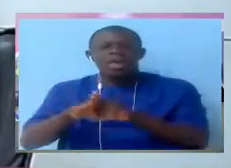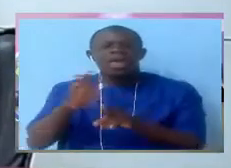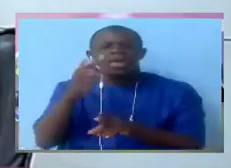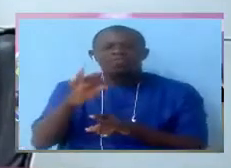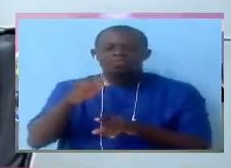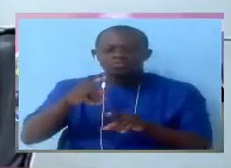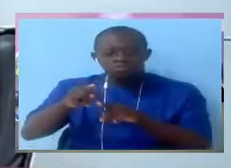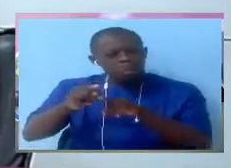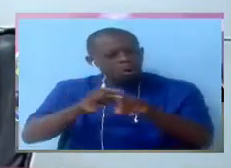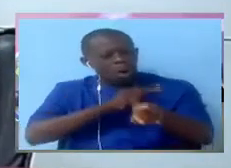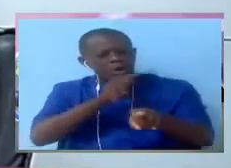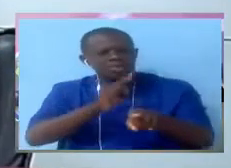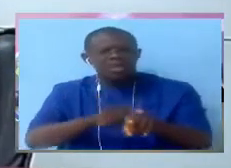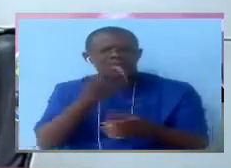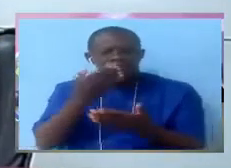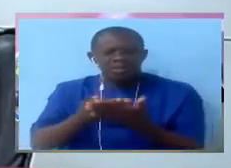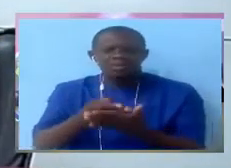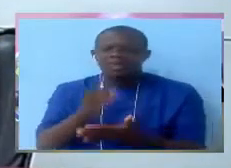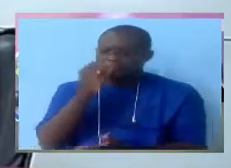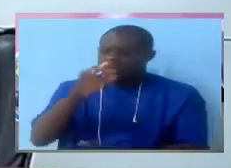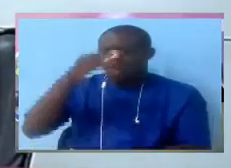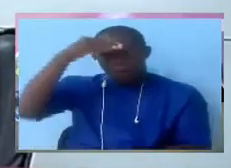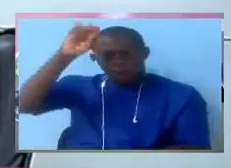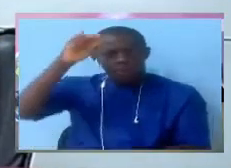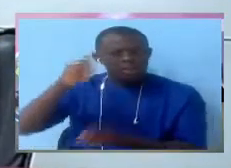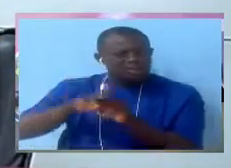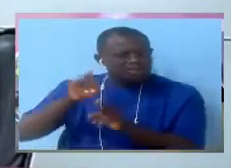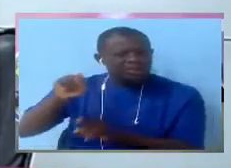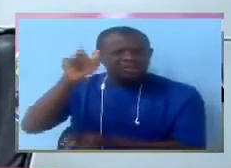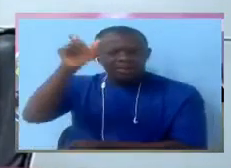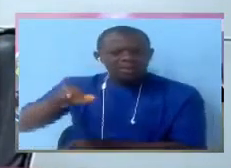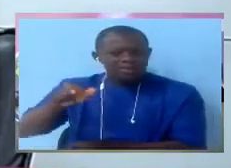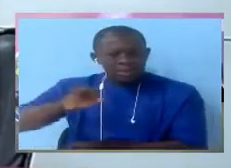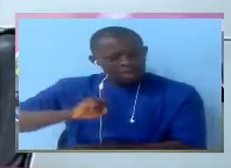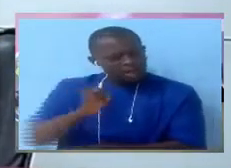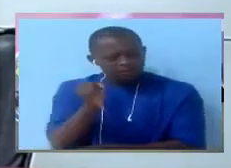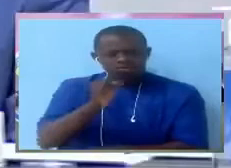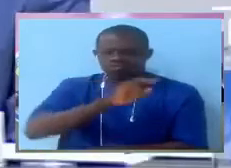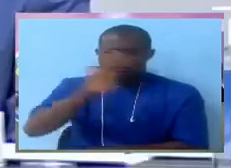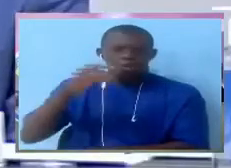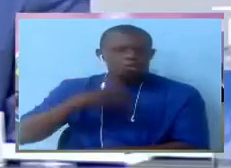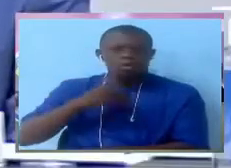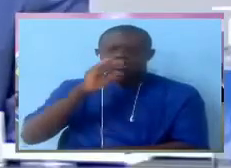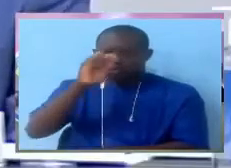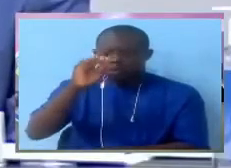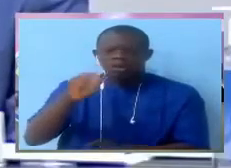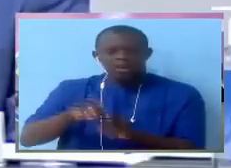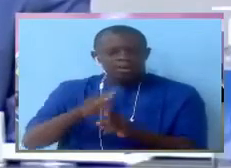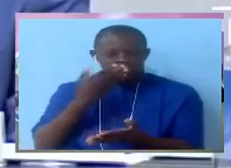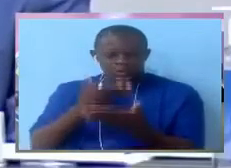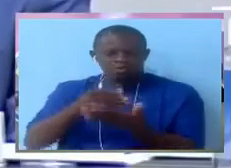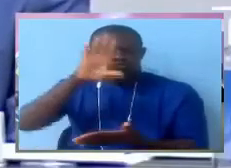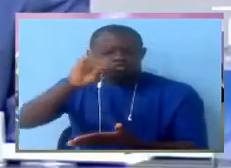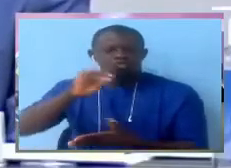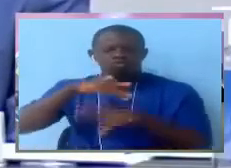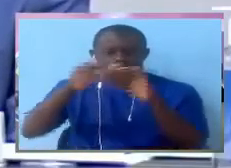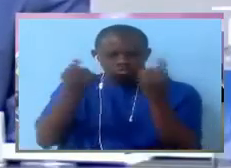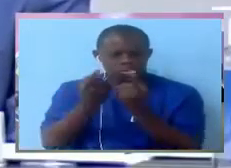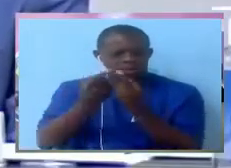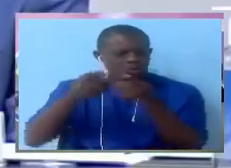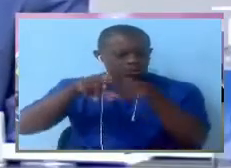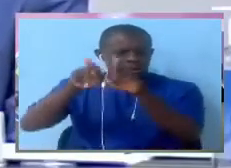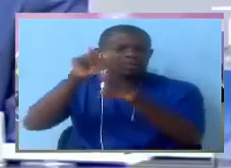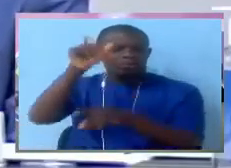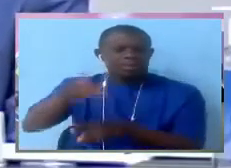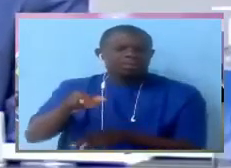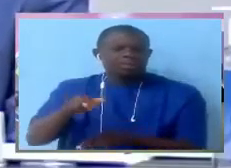He was the one that usually will go upstairs and downstairs with the arrested person, and after some time he will come and tell the